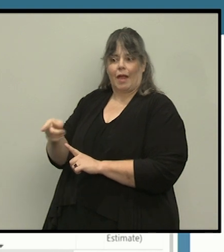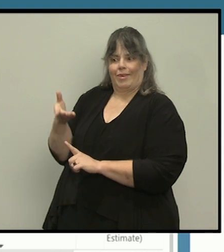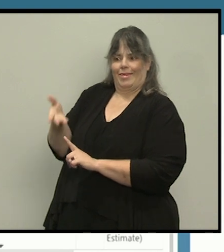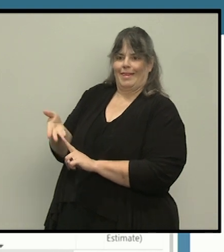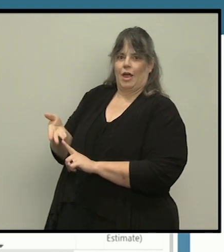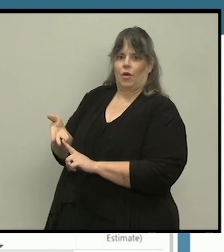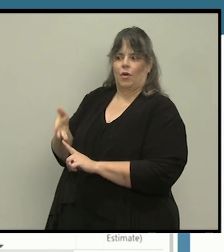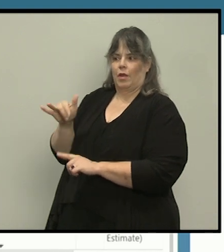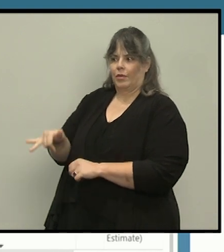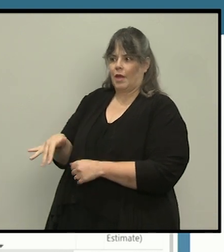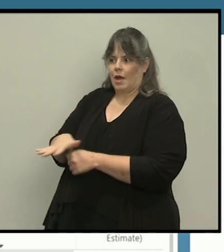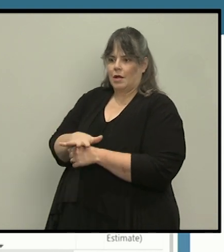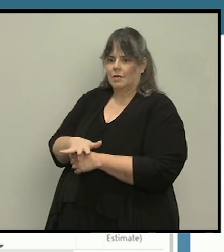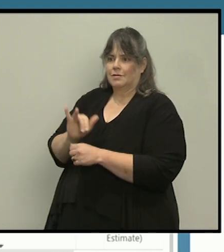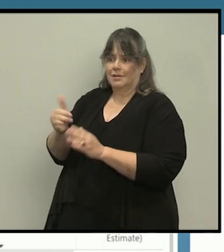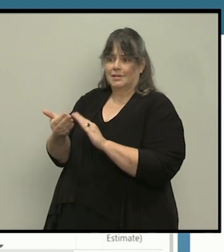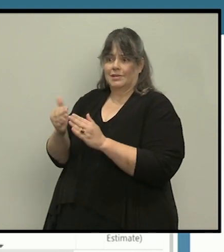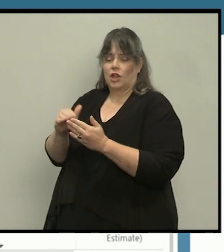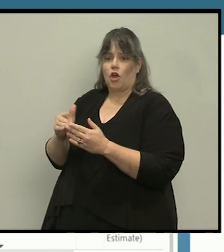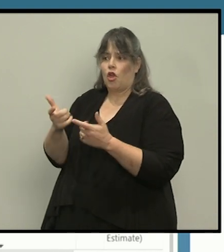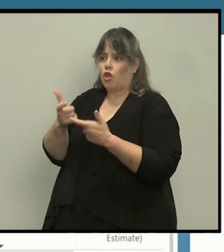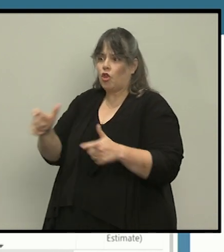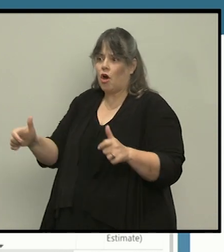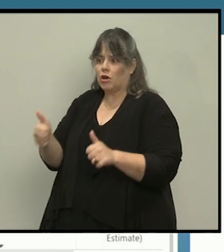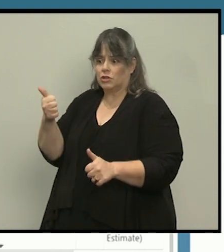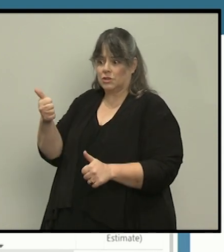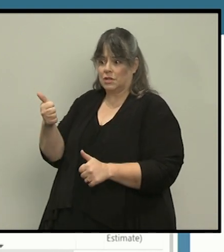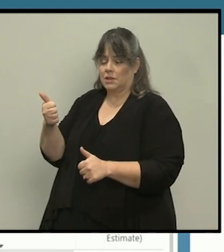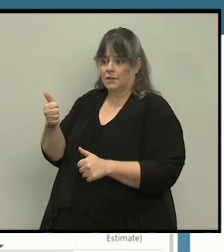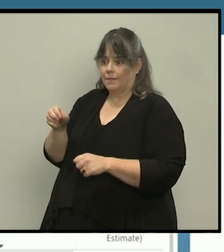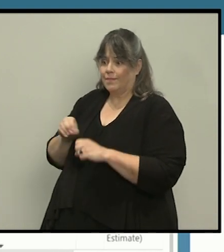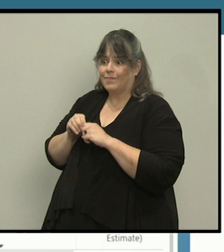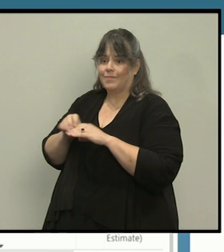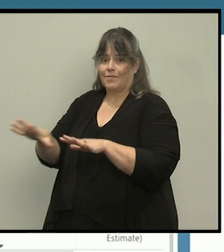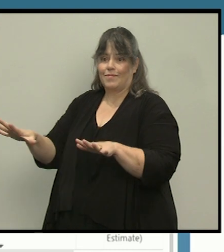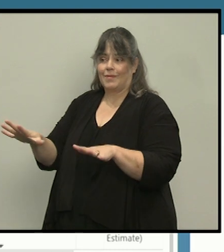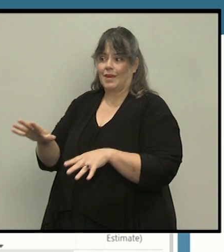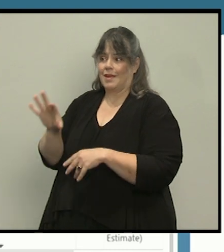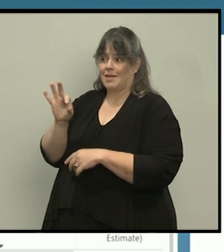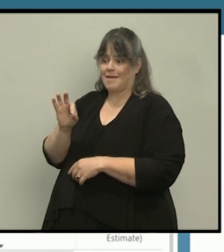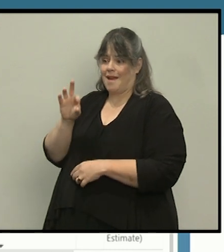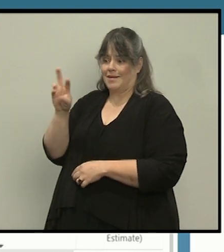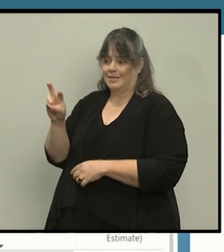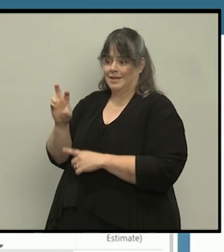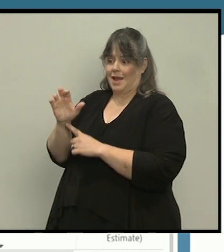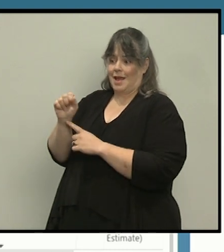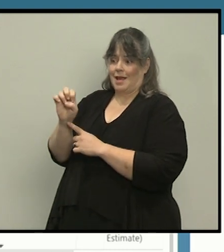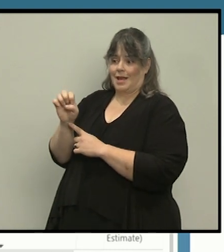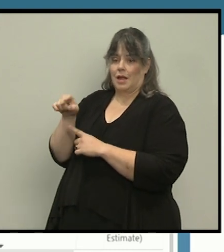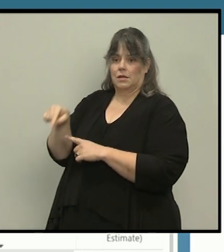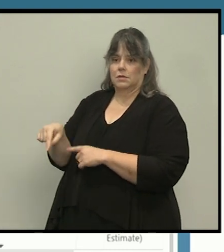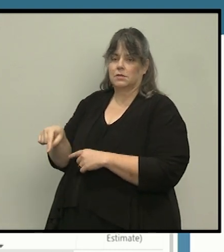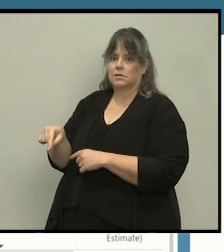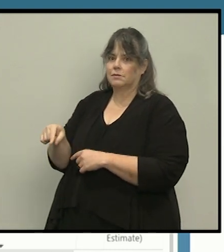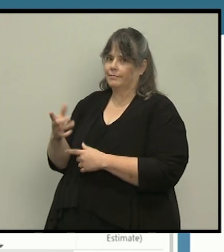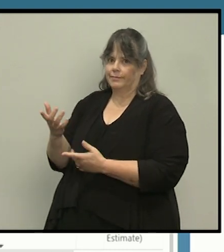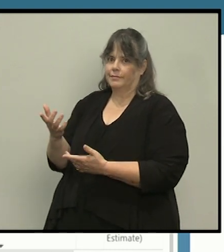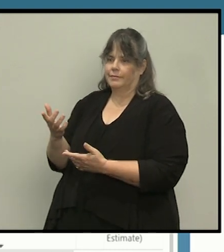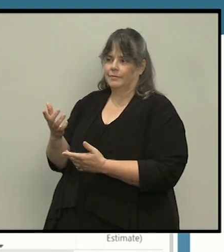the location of the city's largest outbreak, with 96 cases among guests to date.